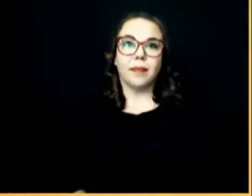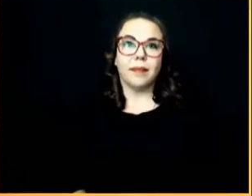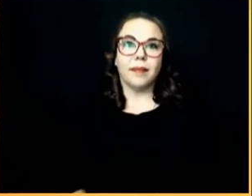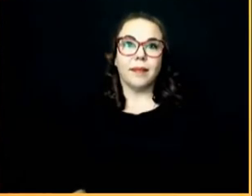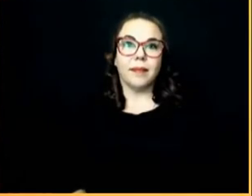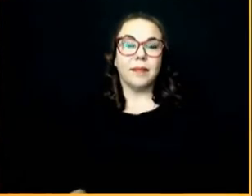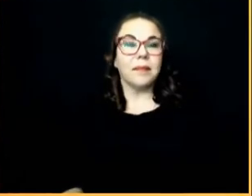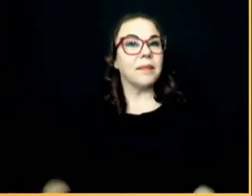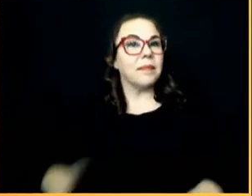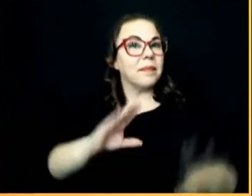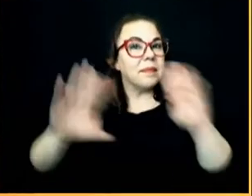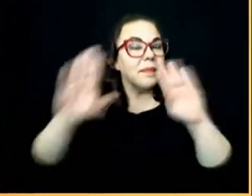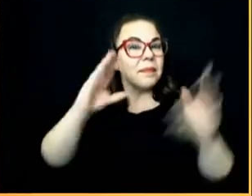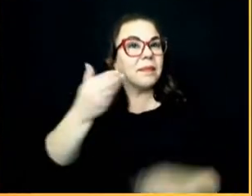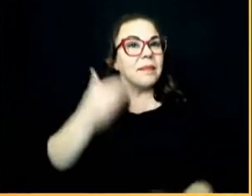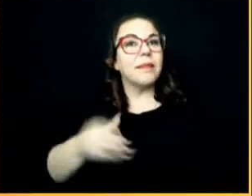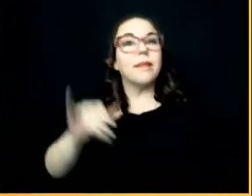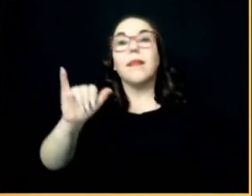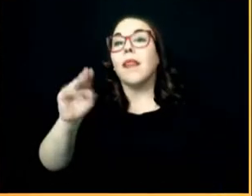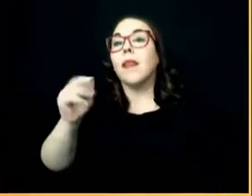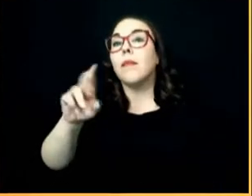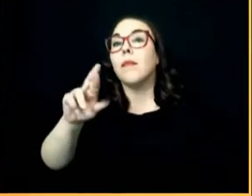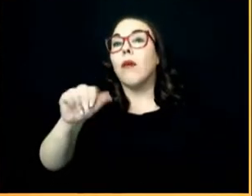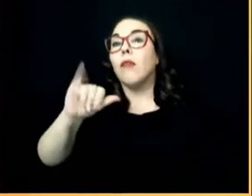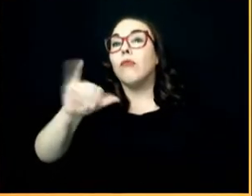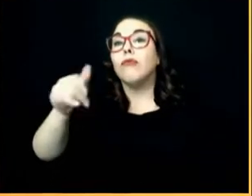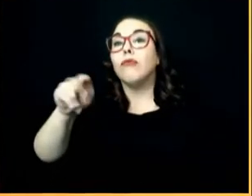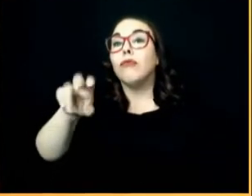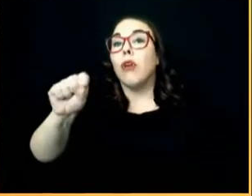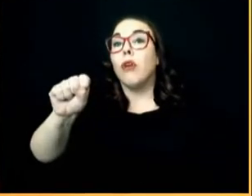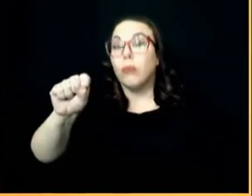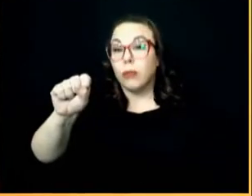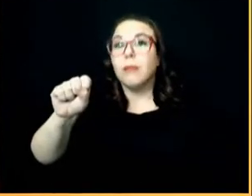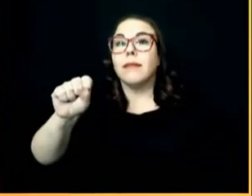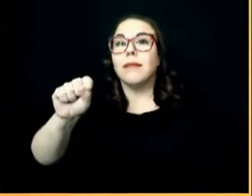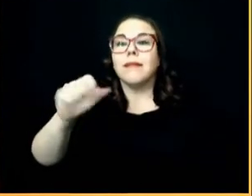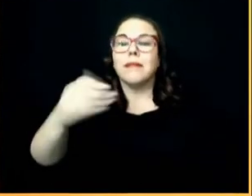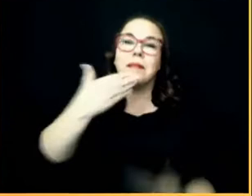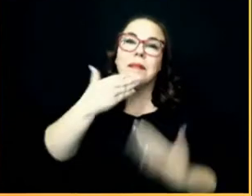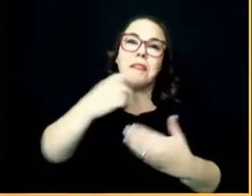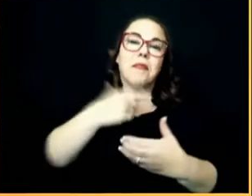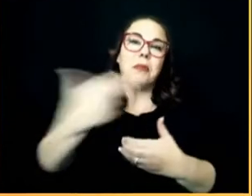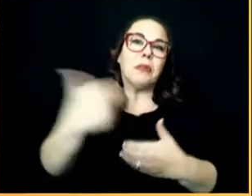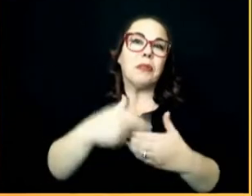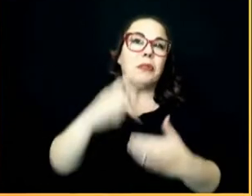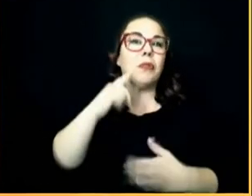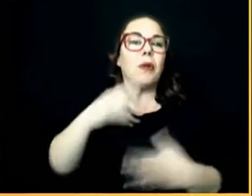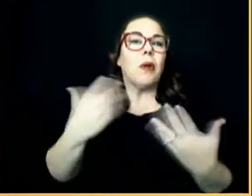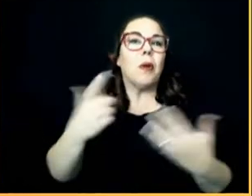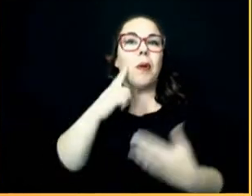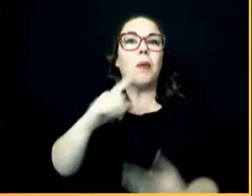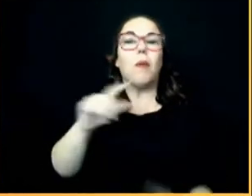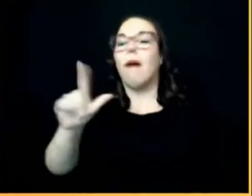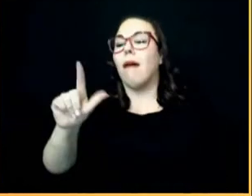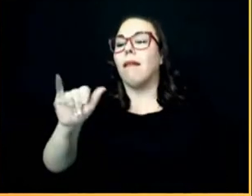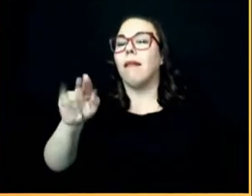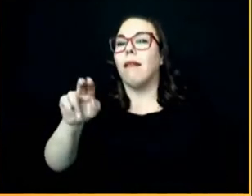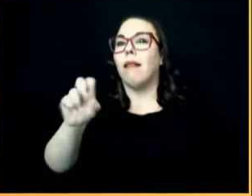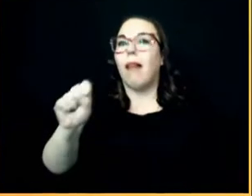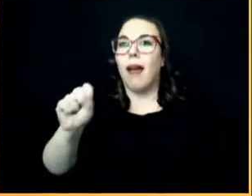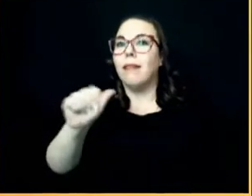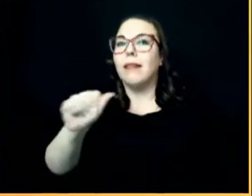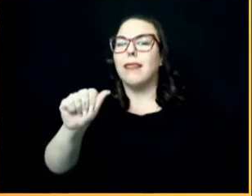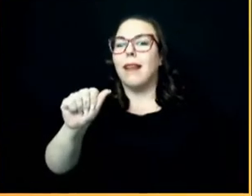Hello, I'm Imara Jones, and welcome to Lives at Stake. Lives at Stake is a series of monthly discussions about critical issues